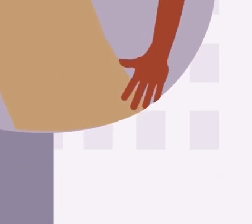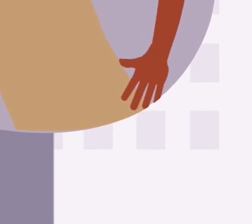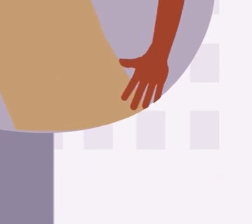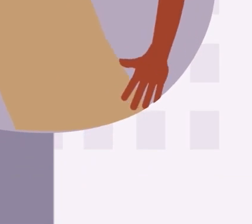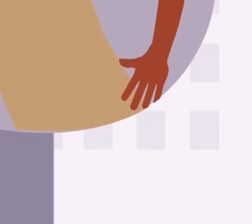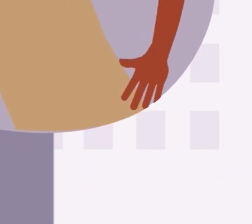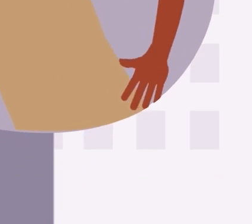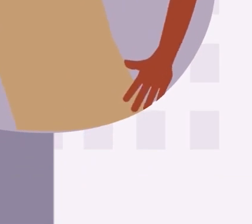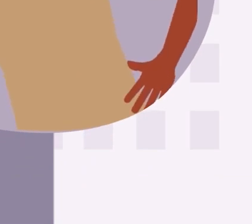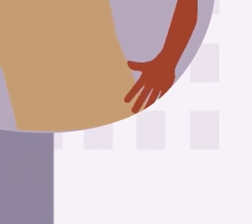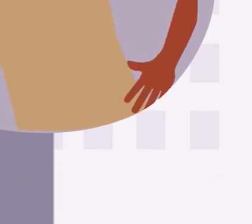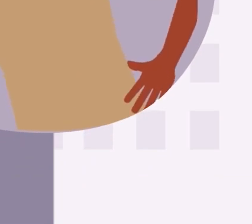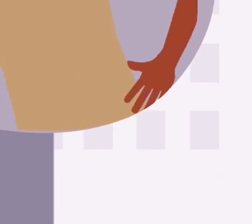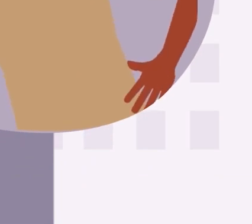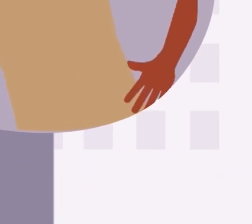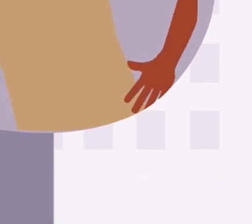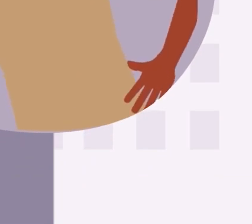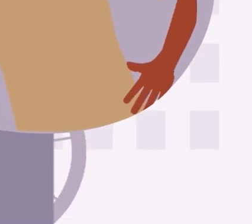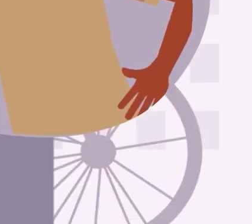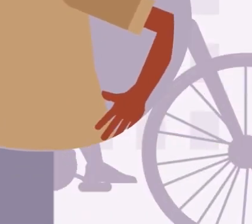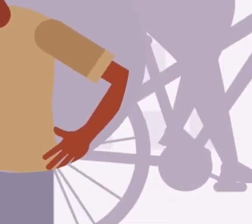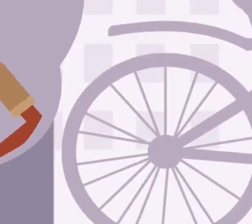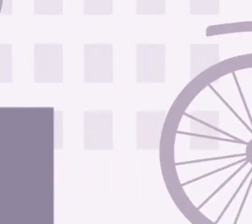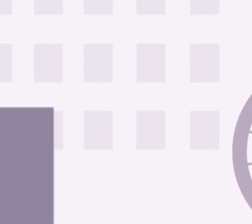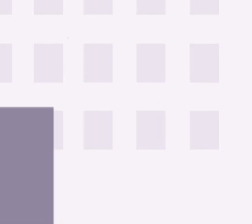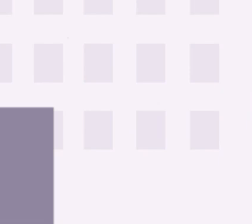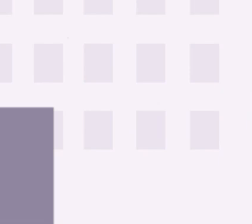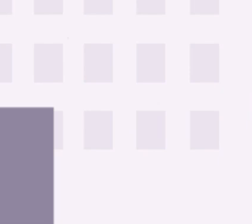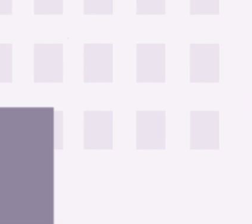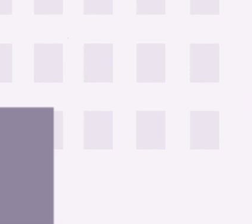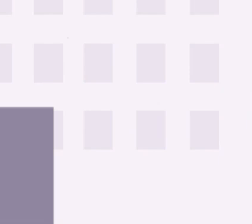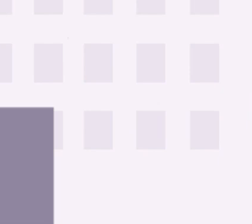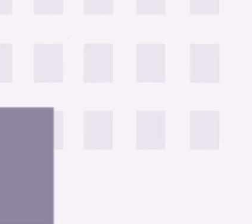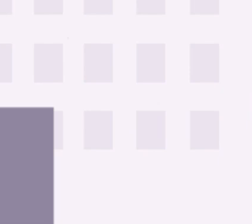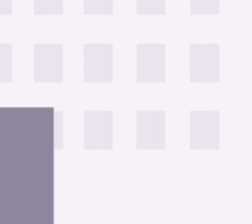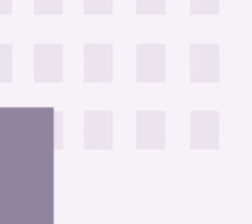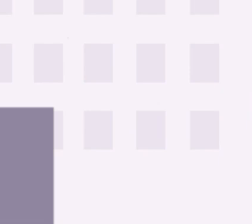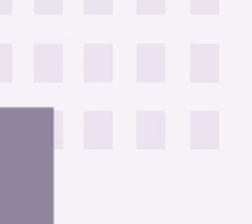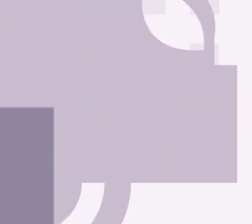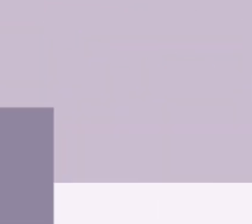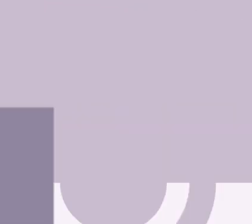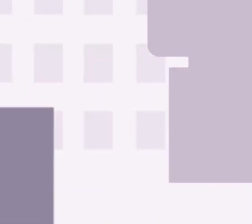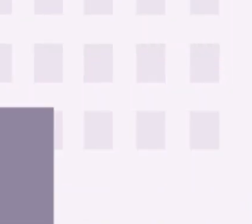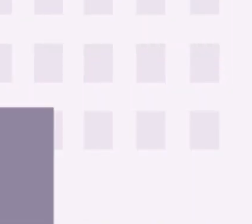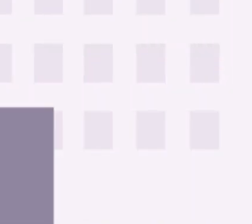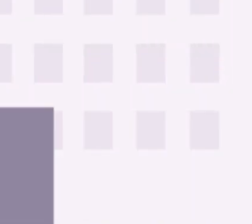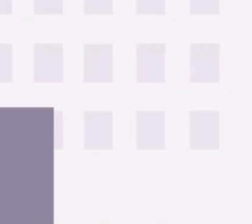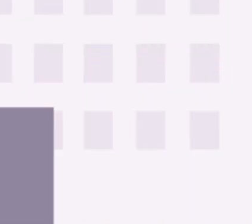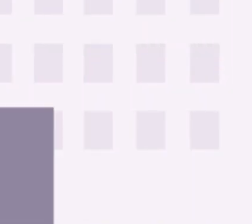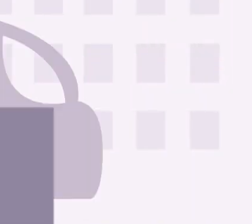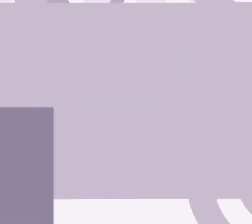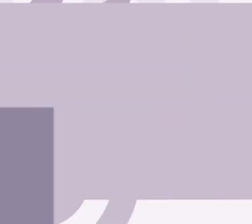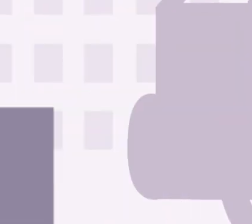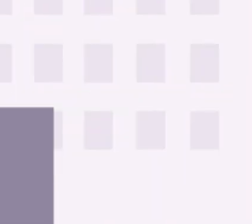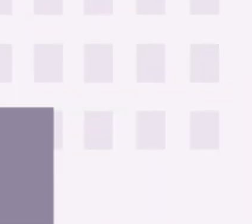I should spend the weekend at my mom's or dad's place. When I asked them why my views were not considered, they